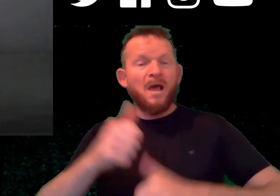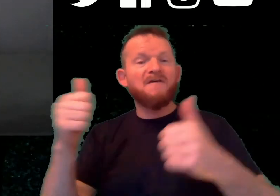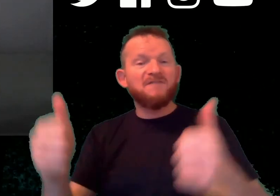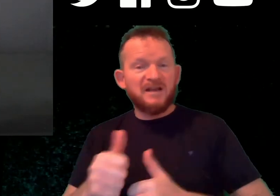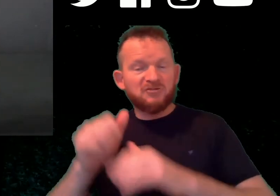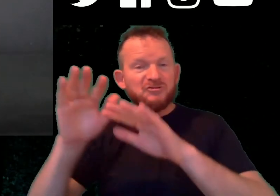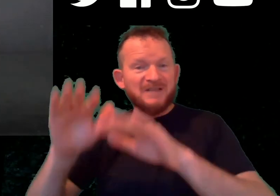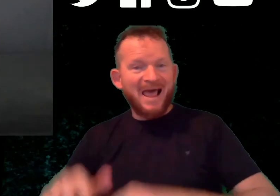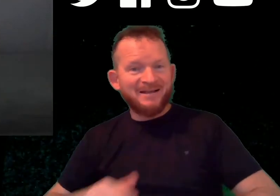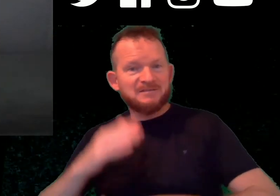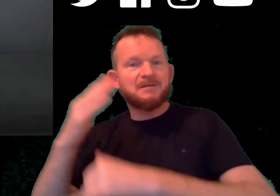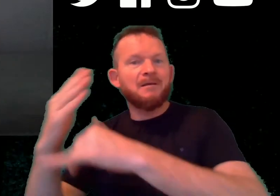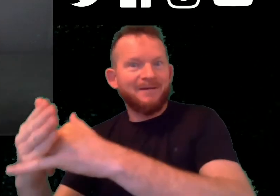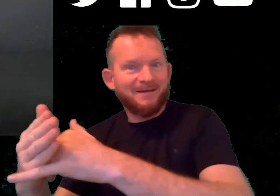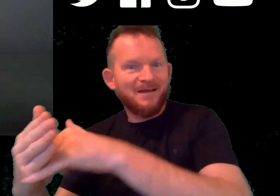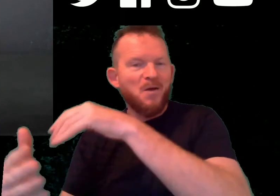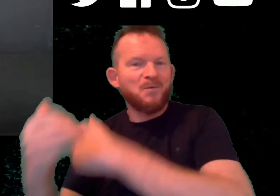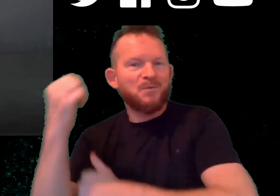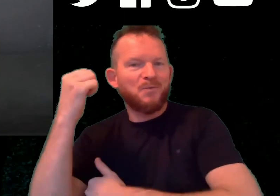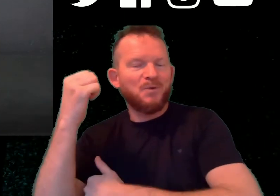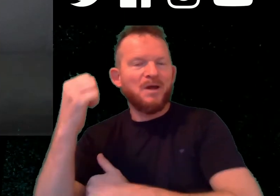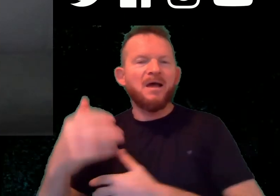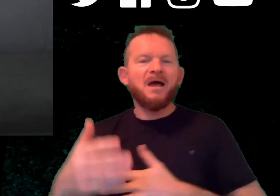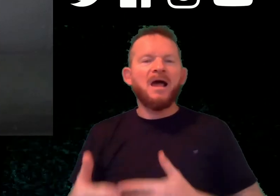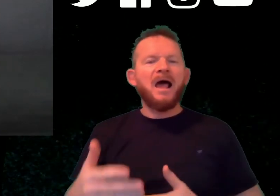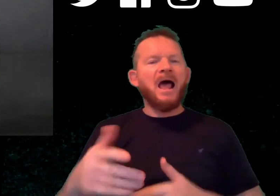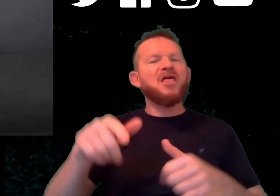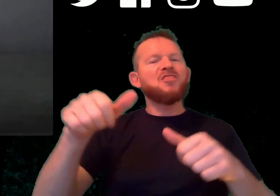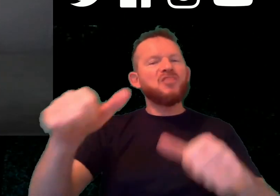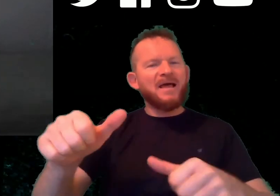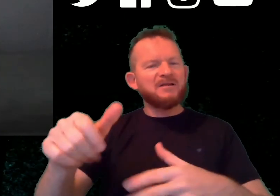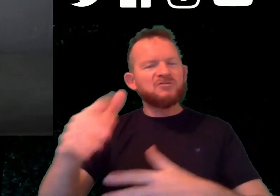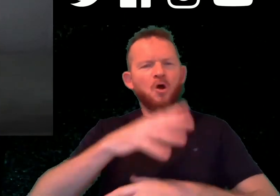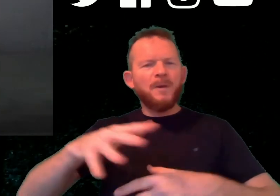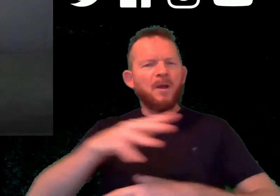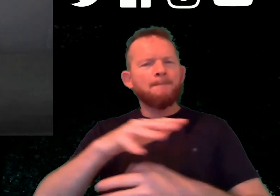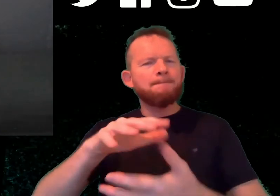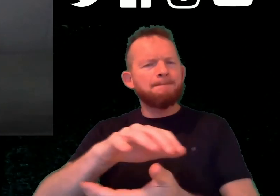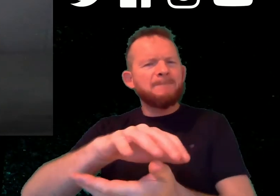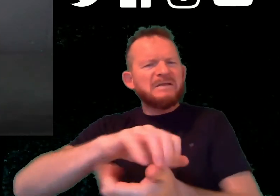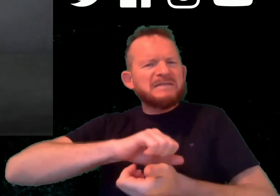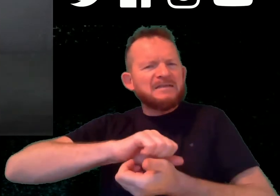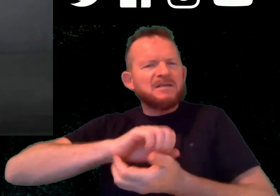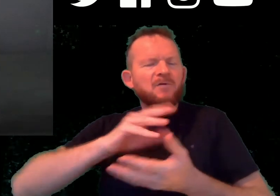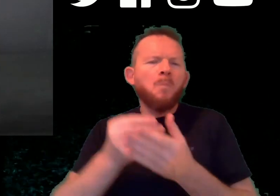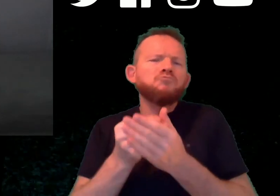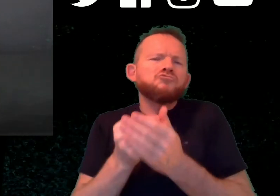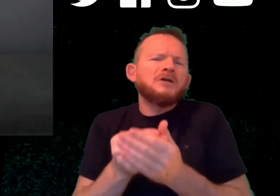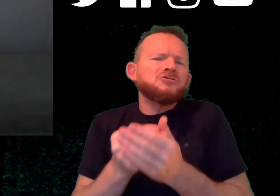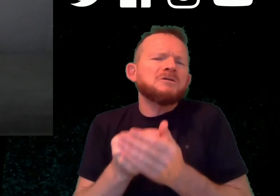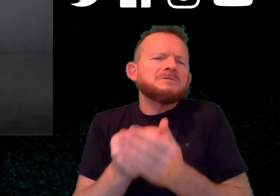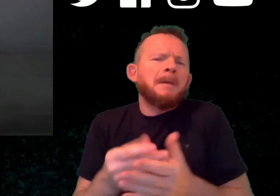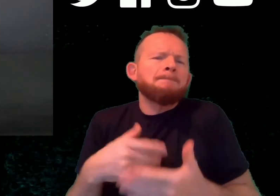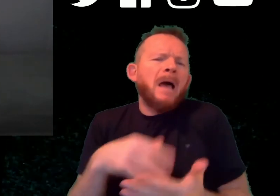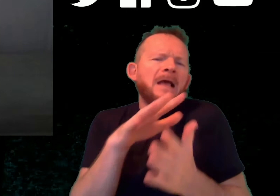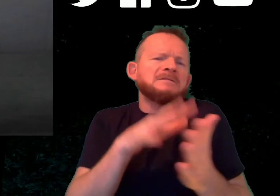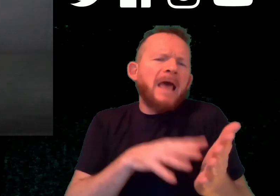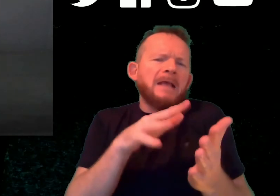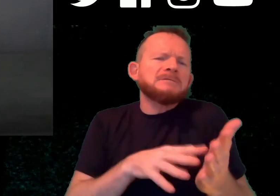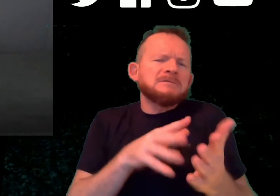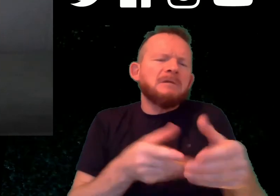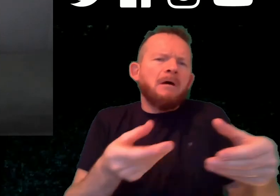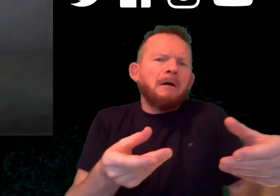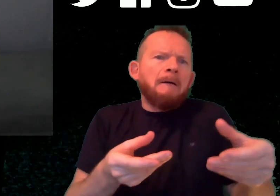finished text. And I'd also urge people at this point, as nice as it feels, don't become too possessive or too precious over this text,